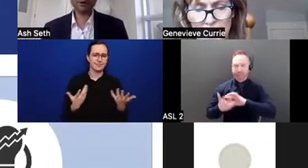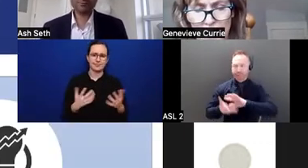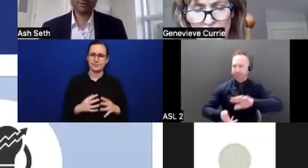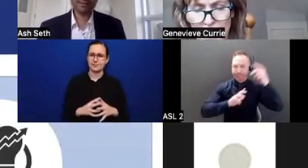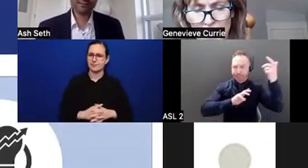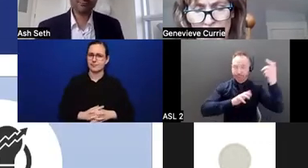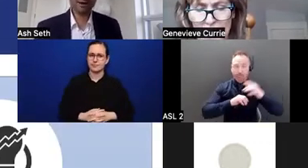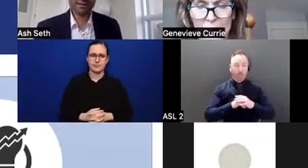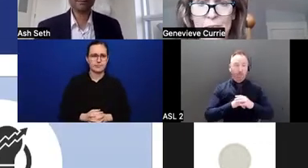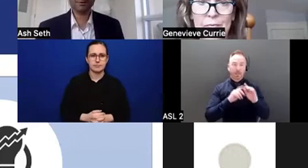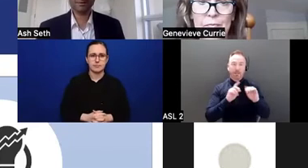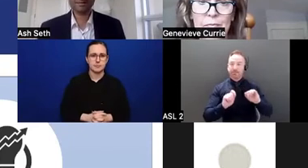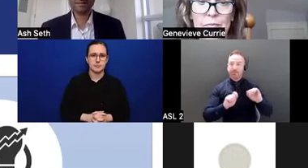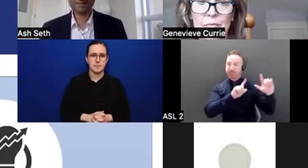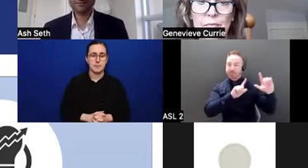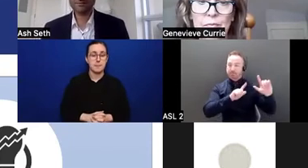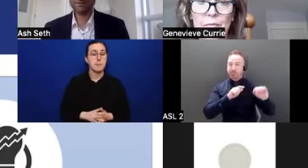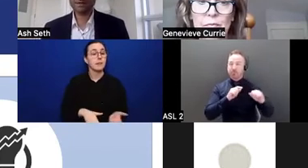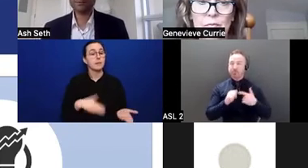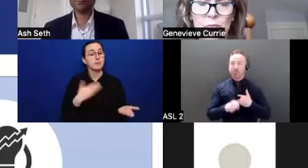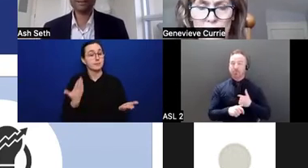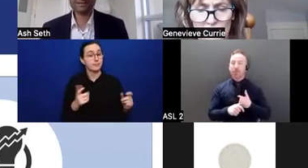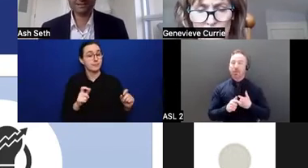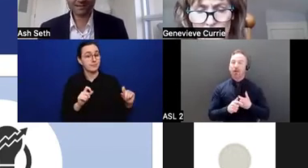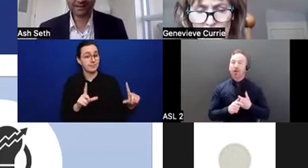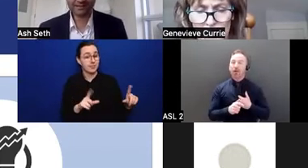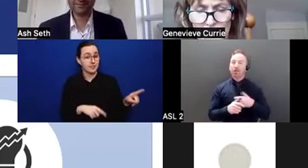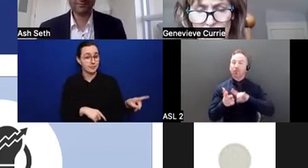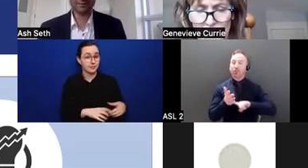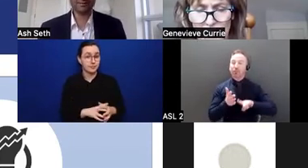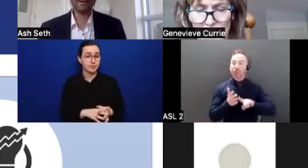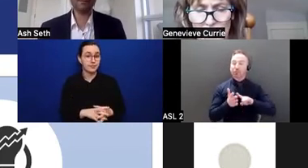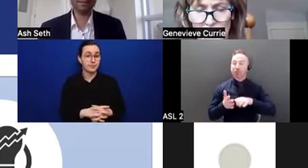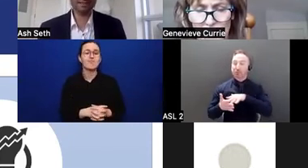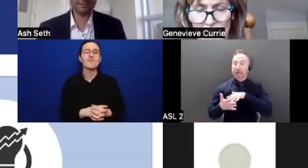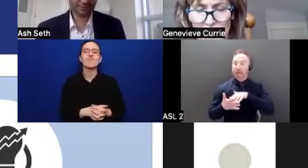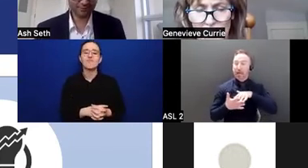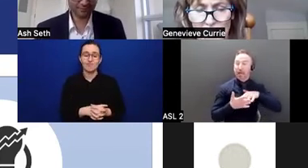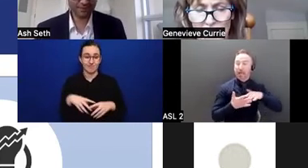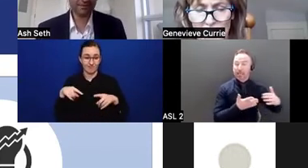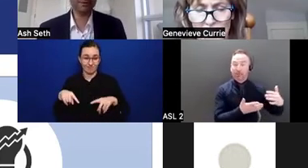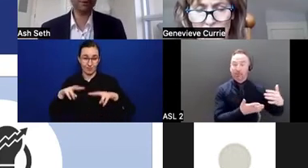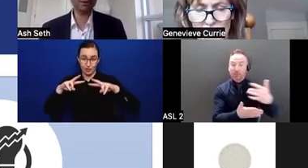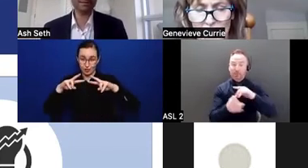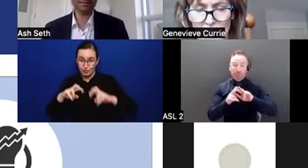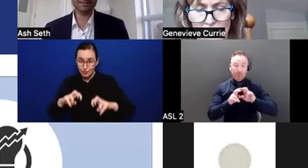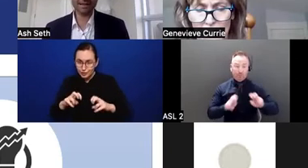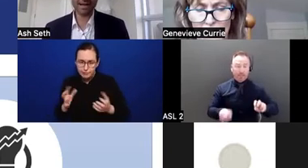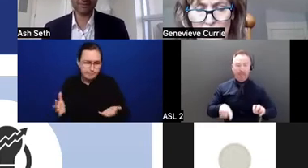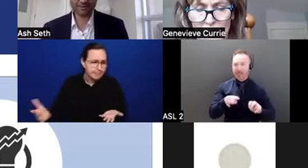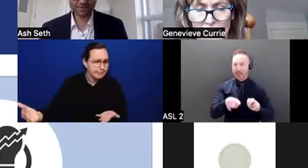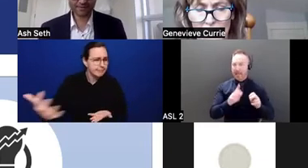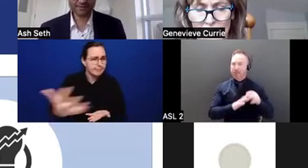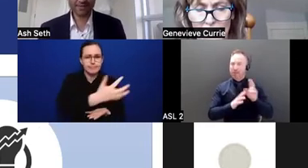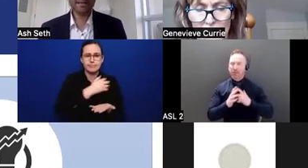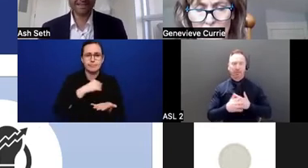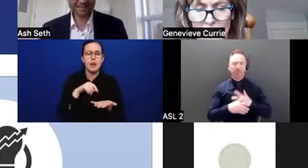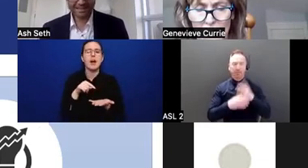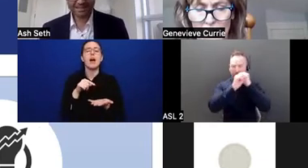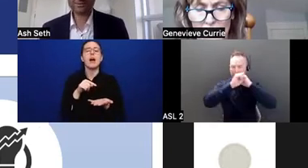are confident that the findings from the study will provide critical insights for disability-inclusive recovery policies and